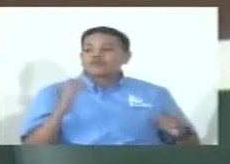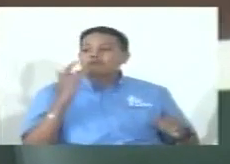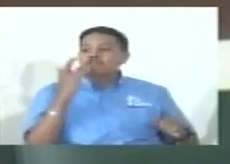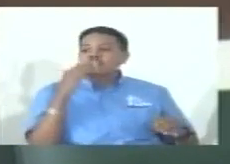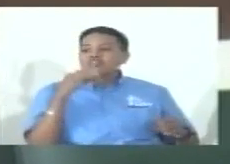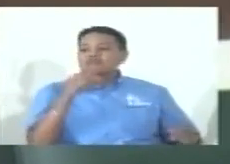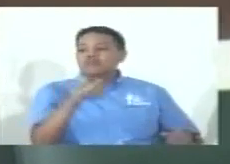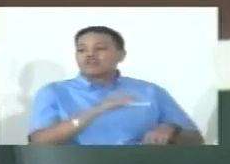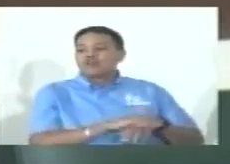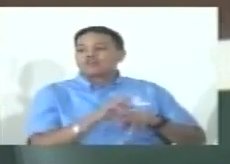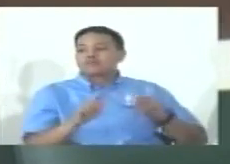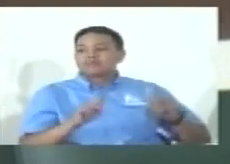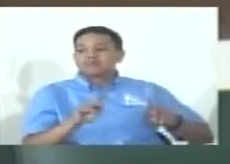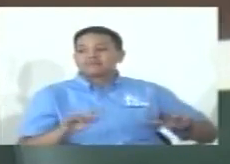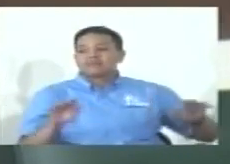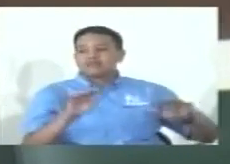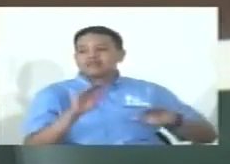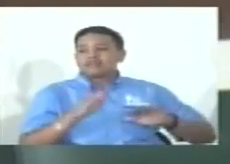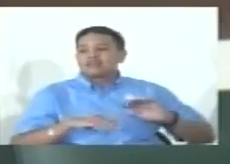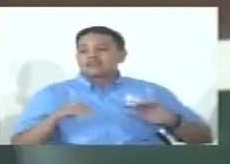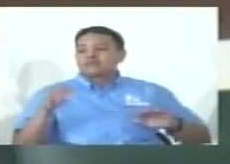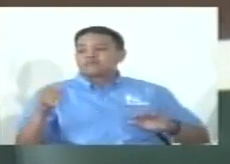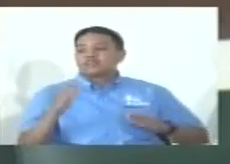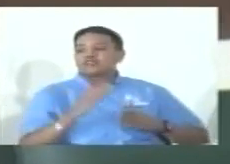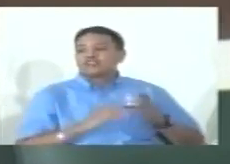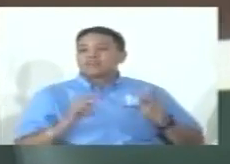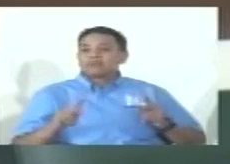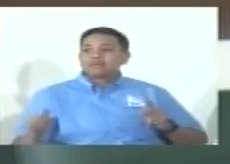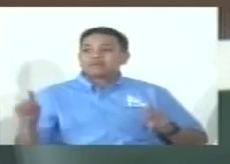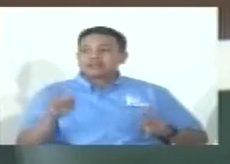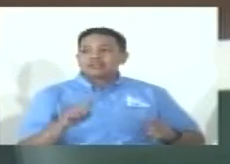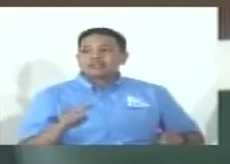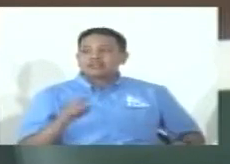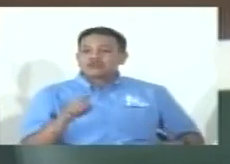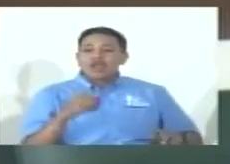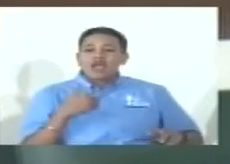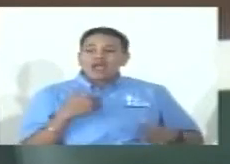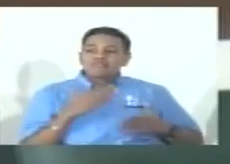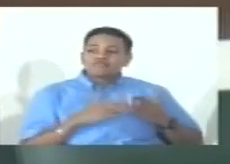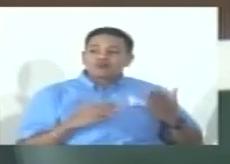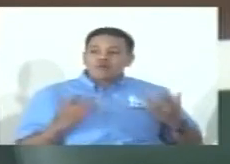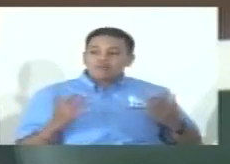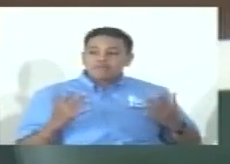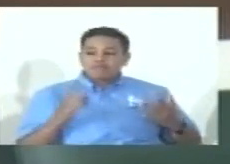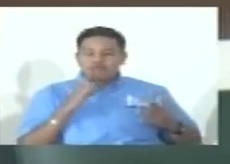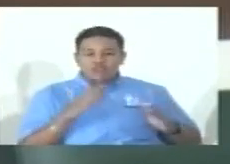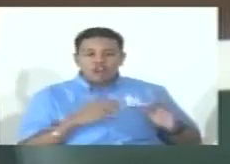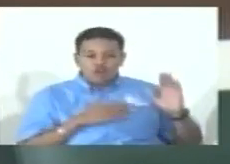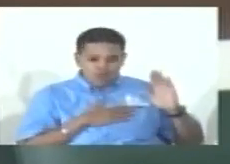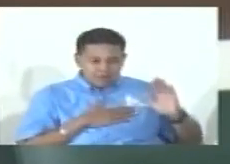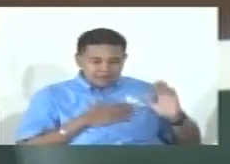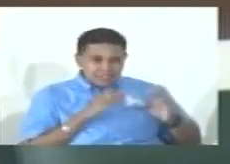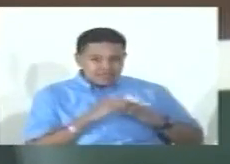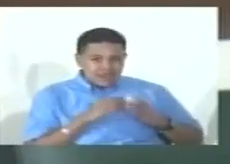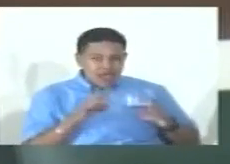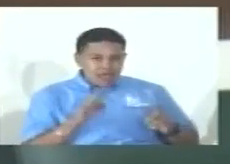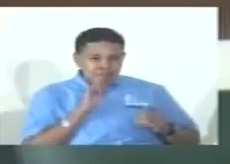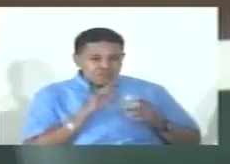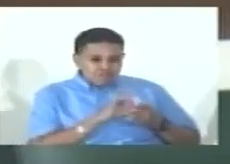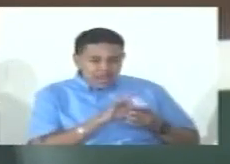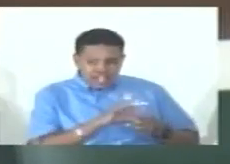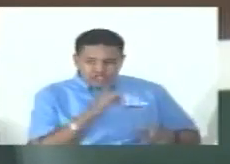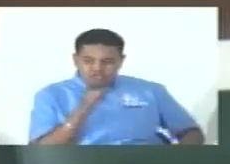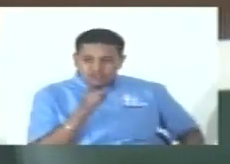people instead of paying it to certain people. So she had a certain commitment in relation